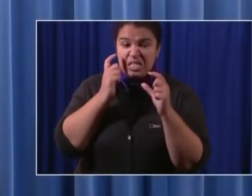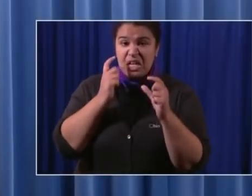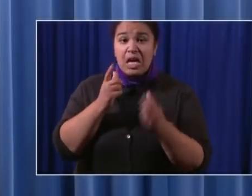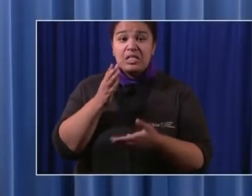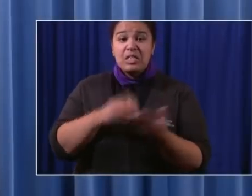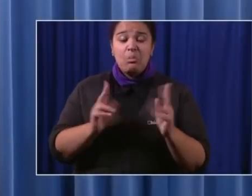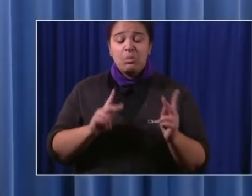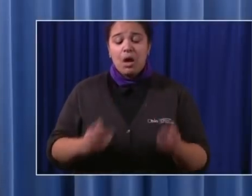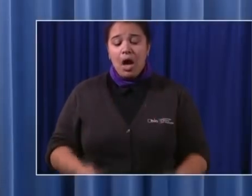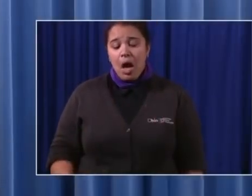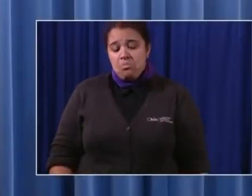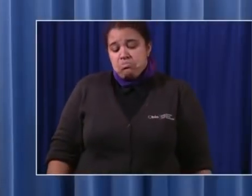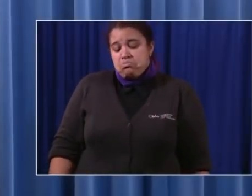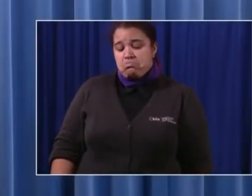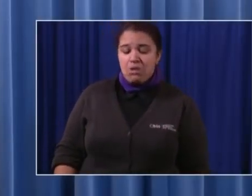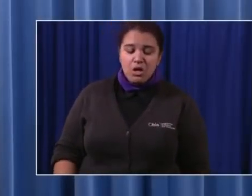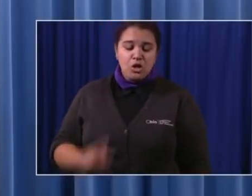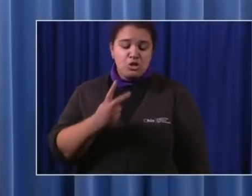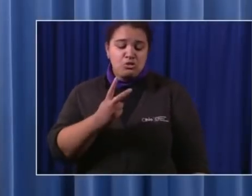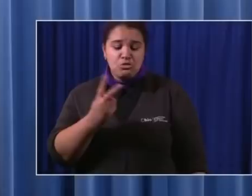4 weeks.